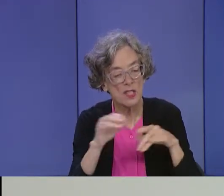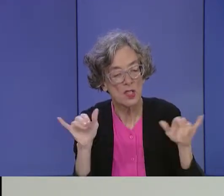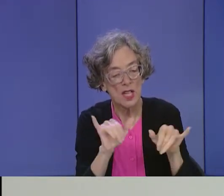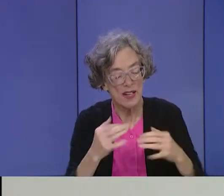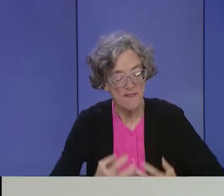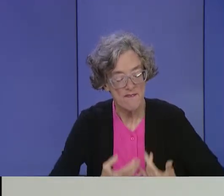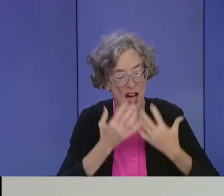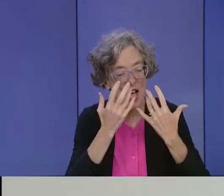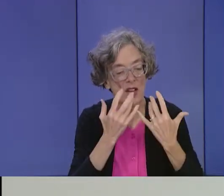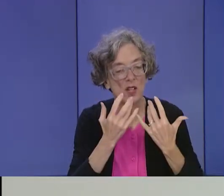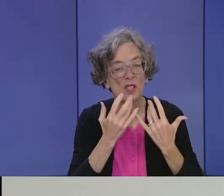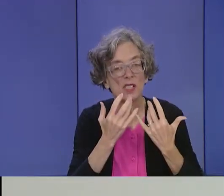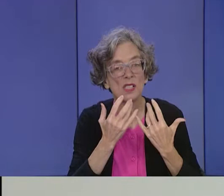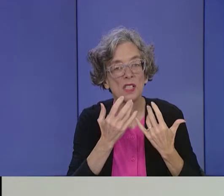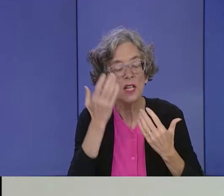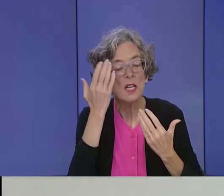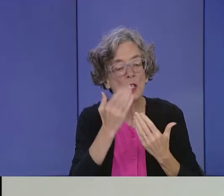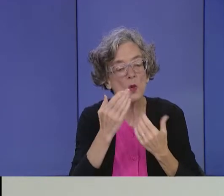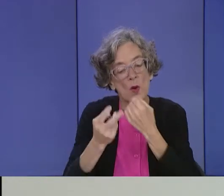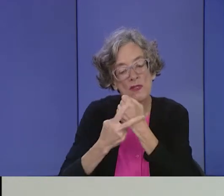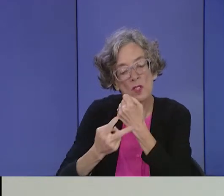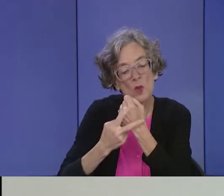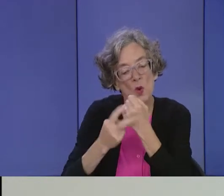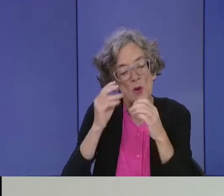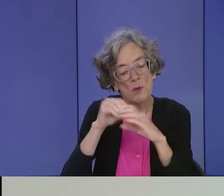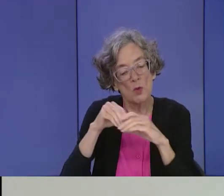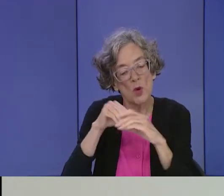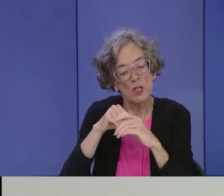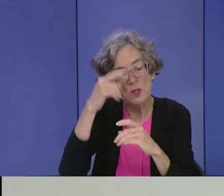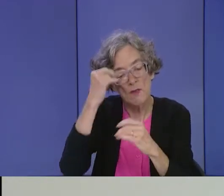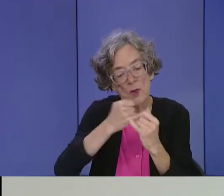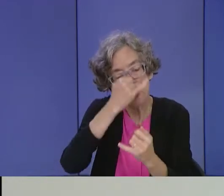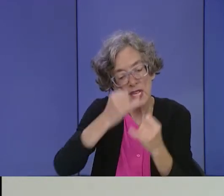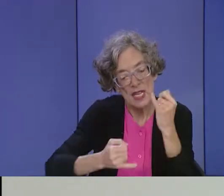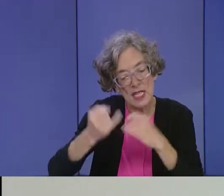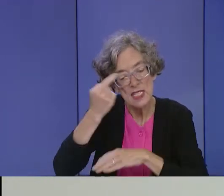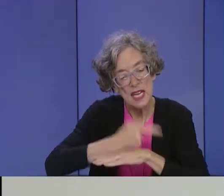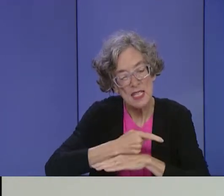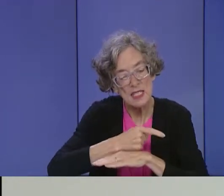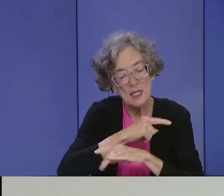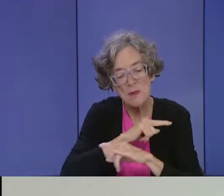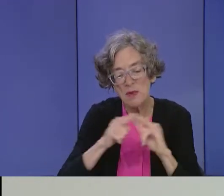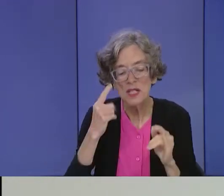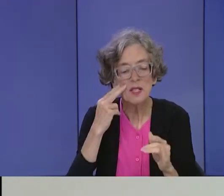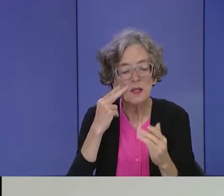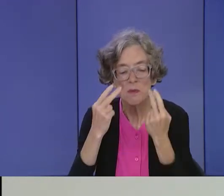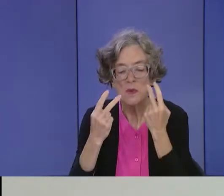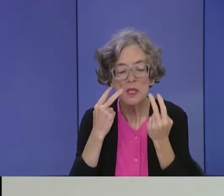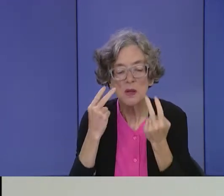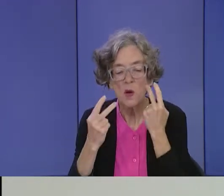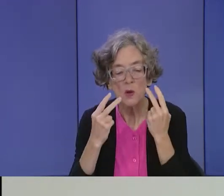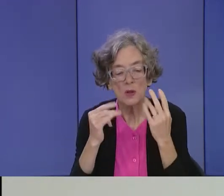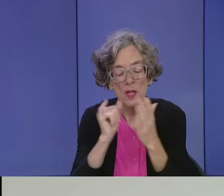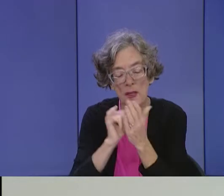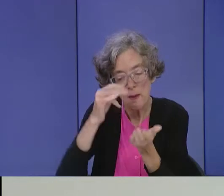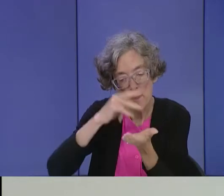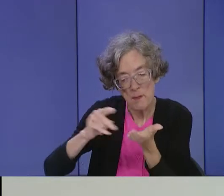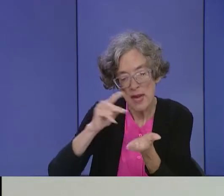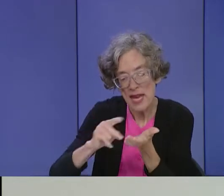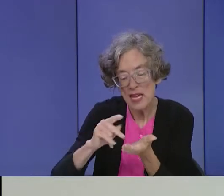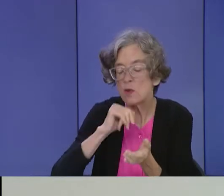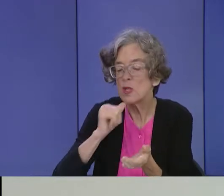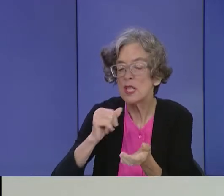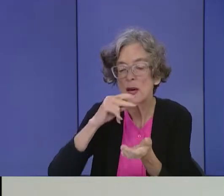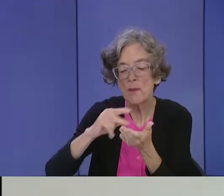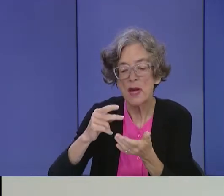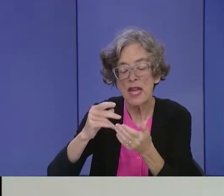fire. You have stored up treasure for the last days. Behold, the wages you withheld from the workers